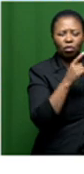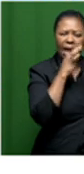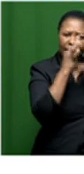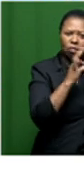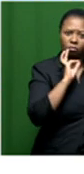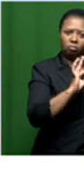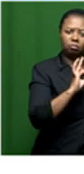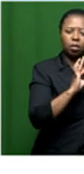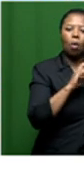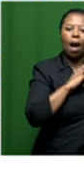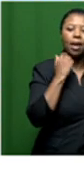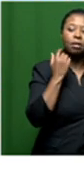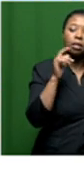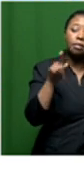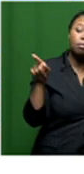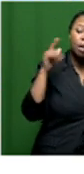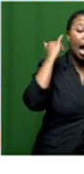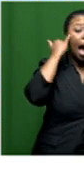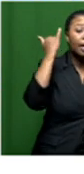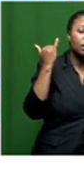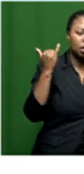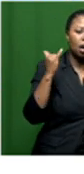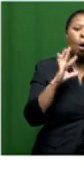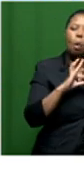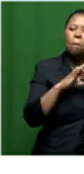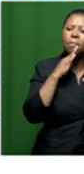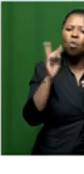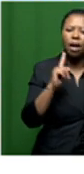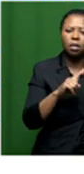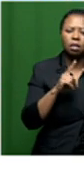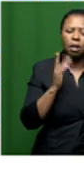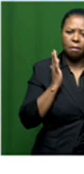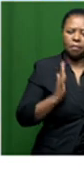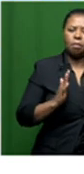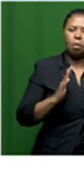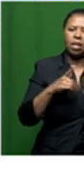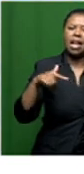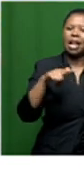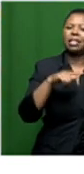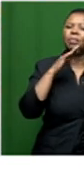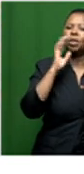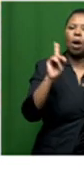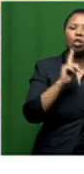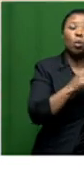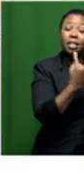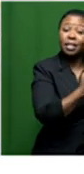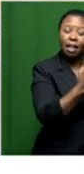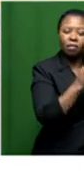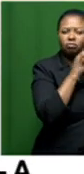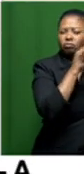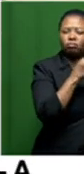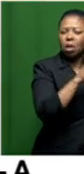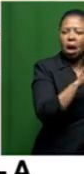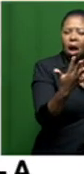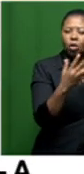know, they have their idea of what home is like, what Bodyland means to them, but how are you as the curator, how did you then translate it and looking at